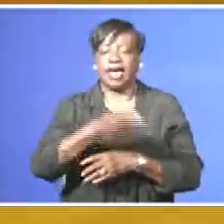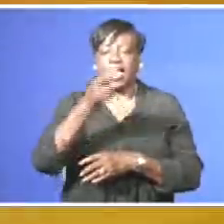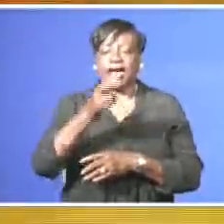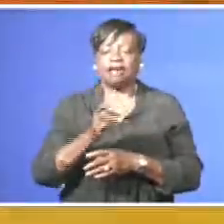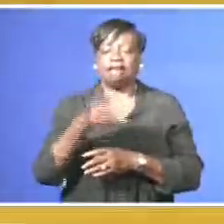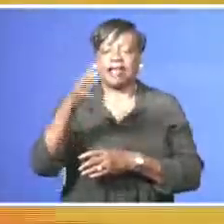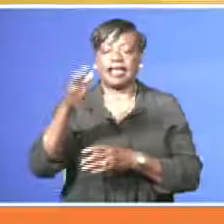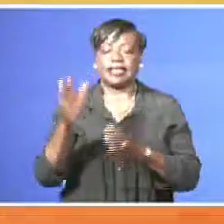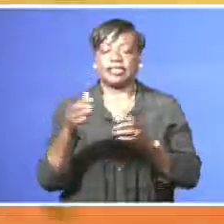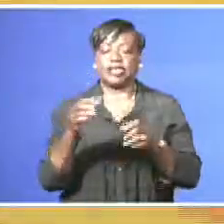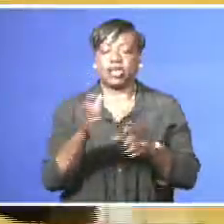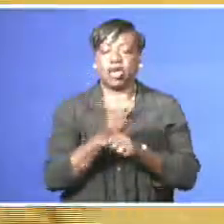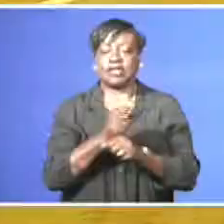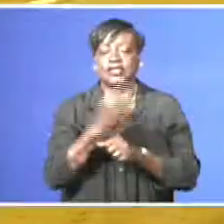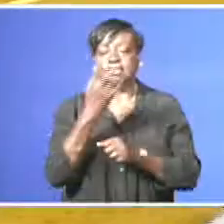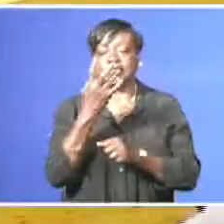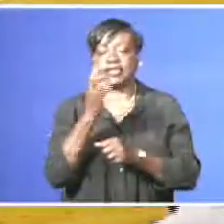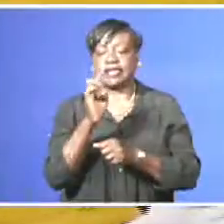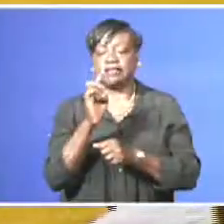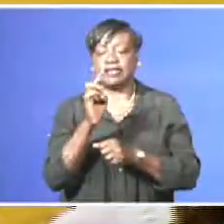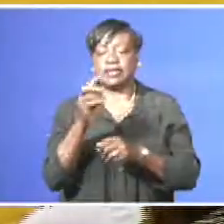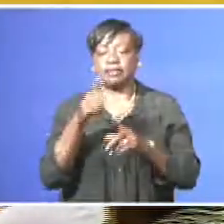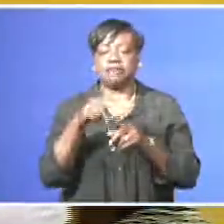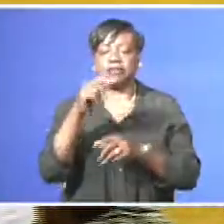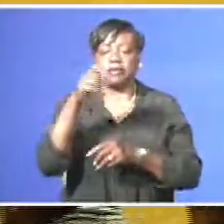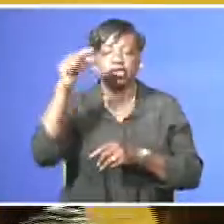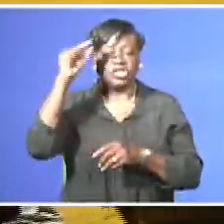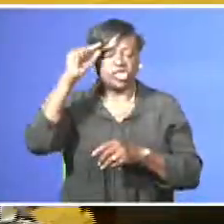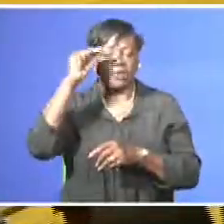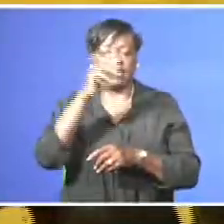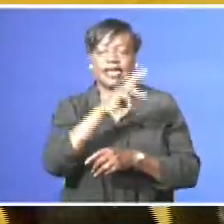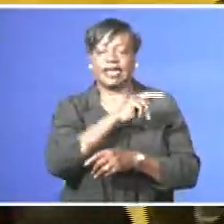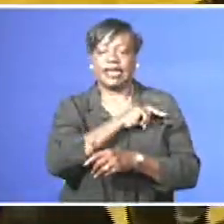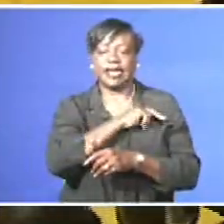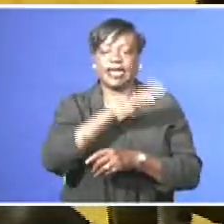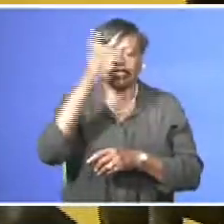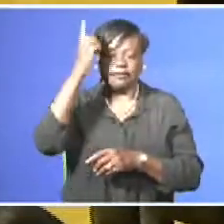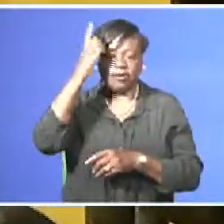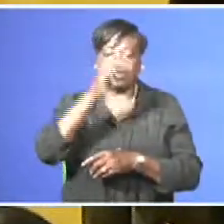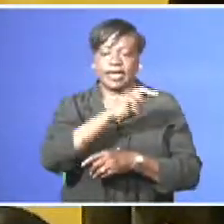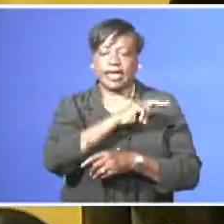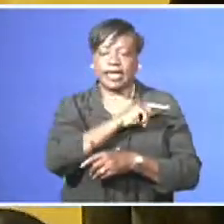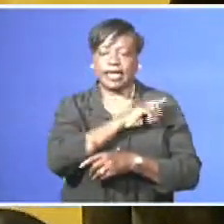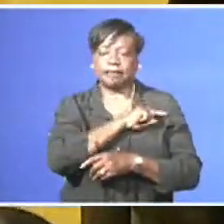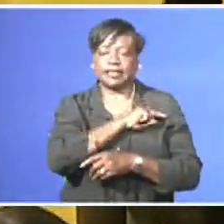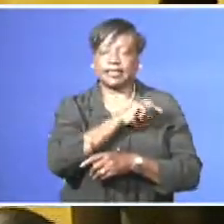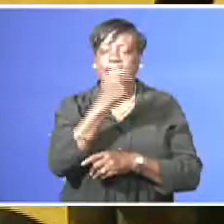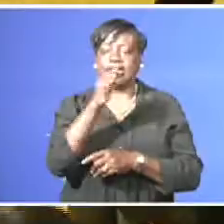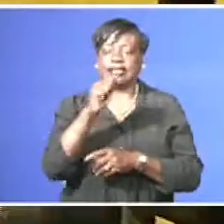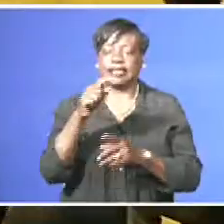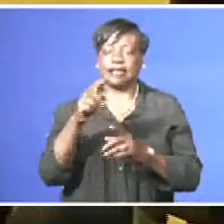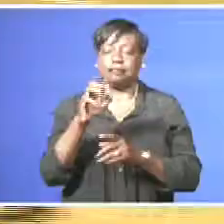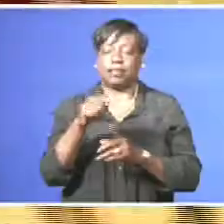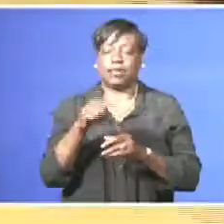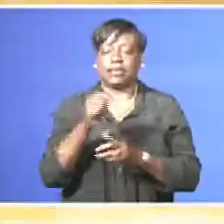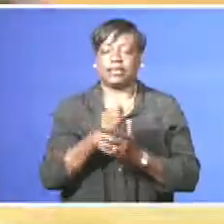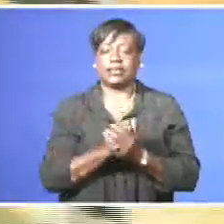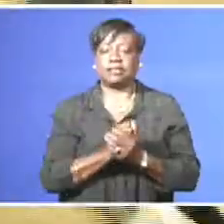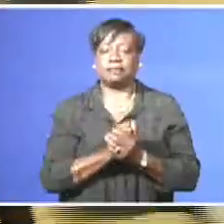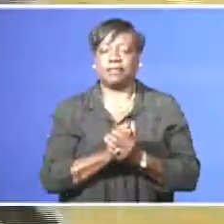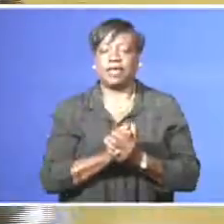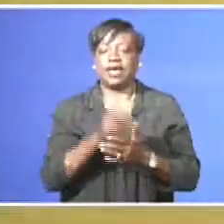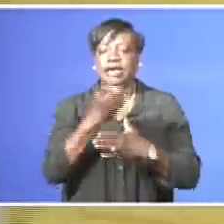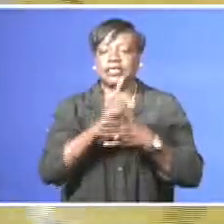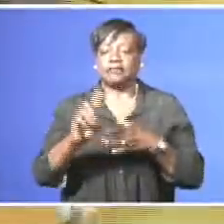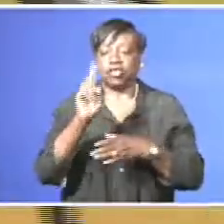got 17 points and 5 rebounds from Jeremy Neely. Devontae Gibson posted 10 points and 10 rebounds in a losing effort. The